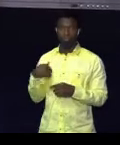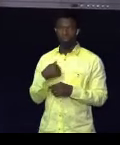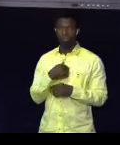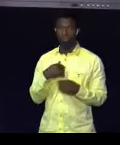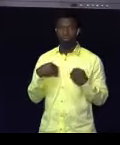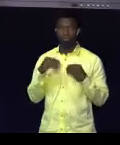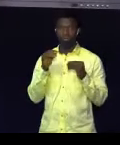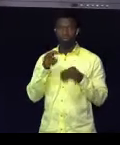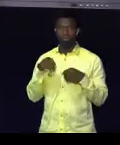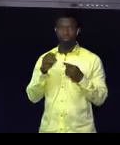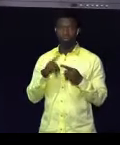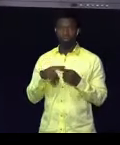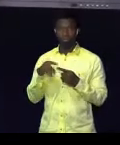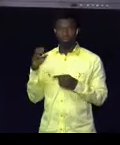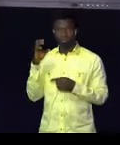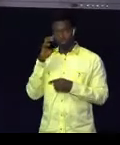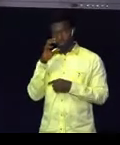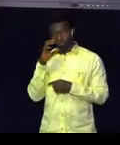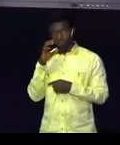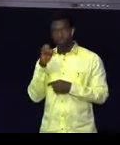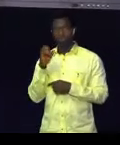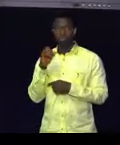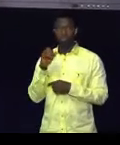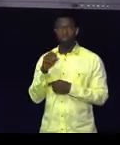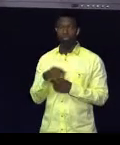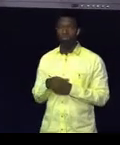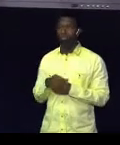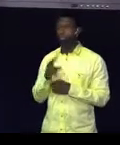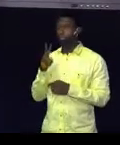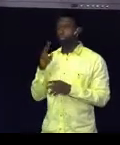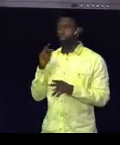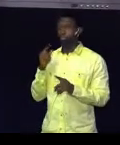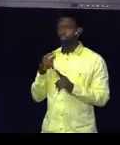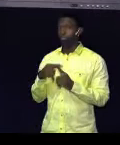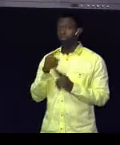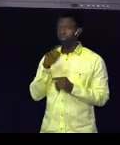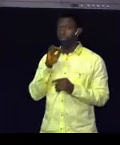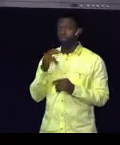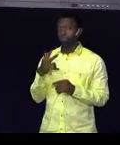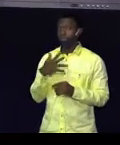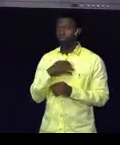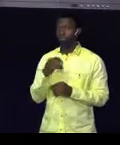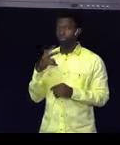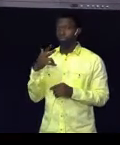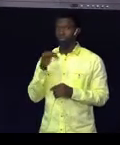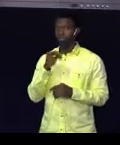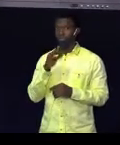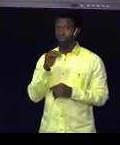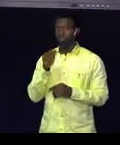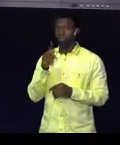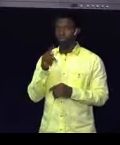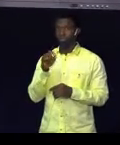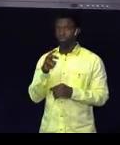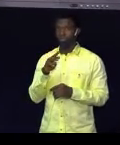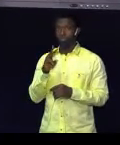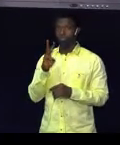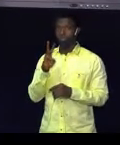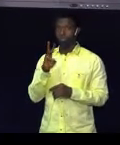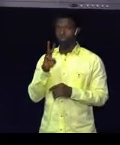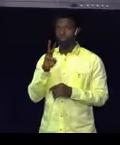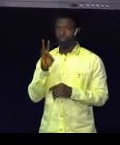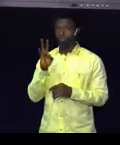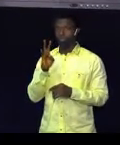how to check if a number can go, or 3 can go in a number. 2 plus 1 is 3, and 3 is a factor of 3. So 3 goes in 21 7 times, and 7 goes in